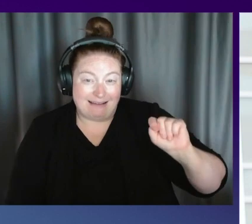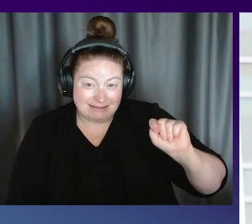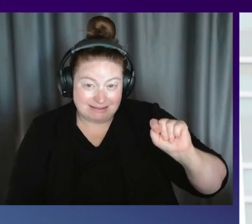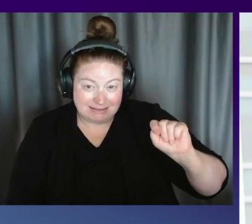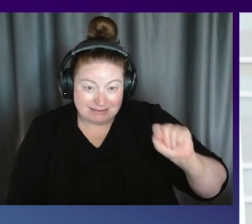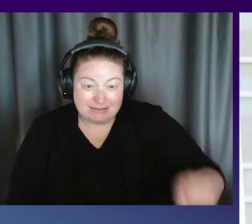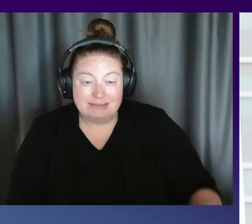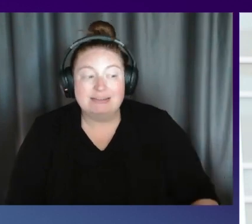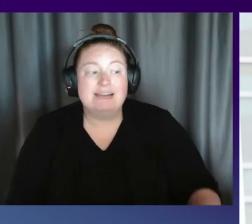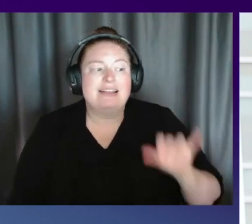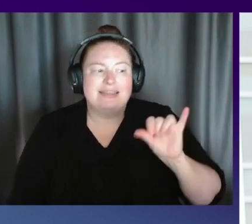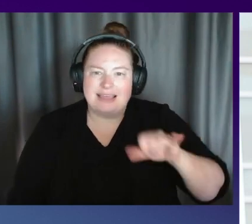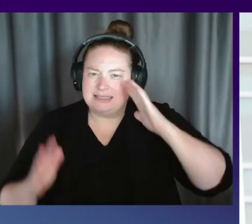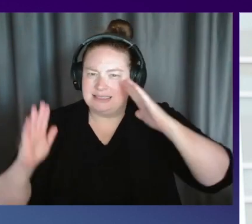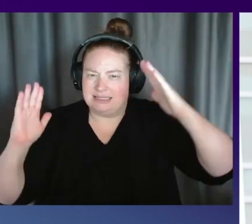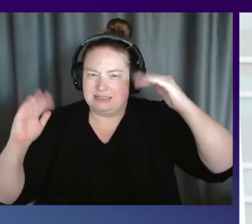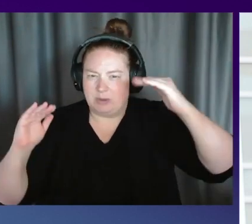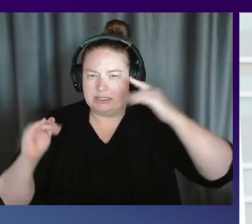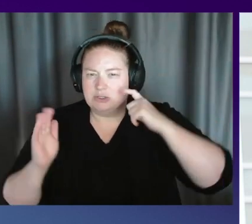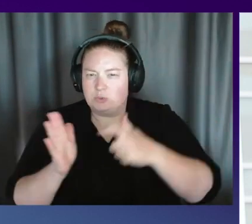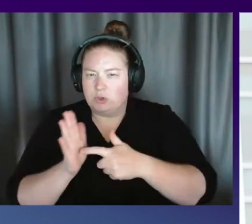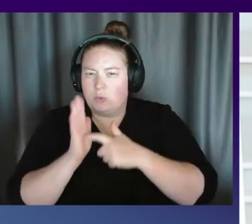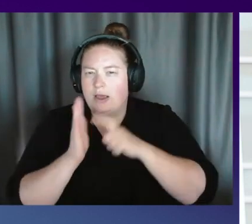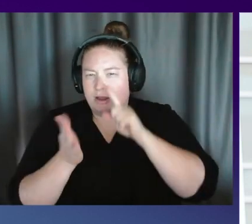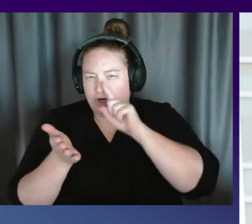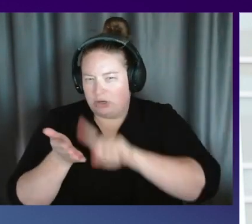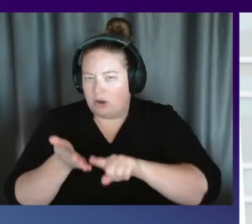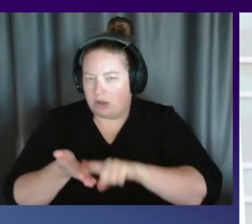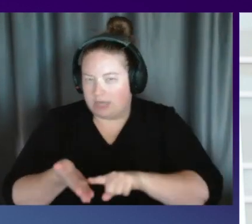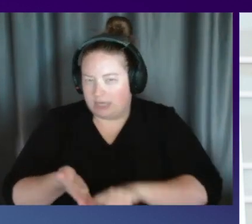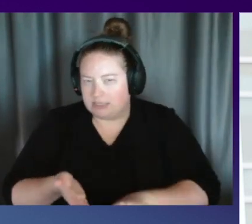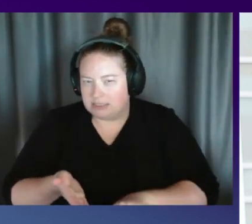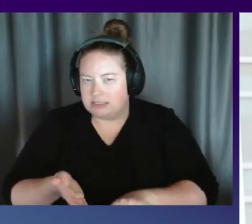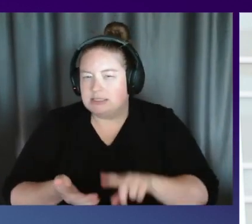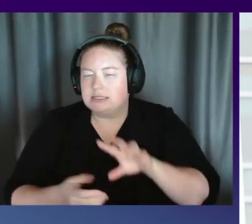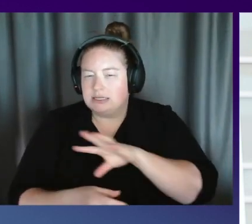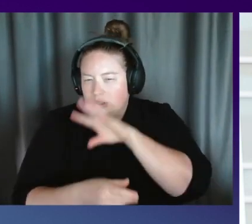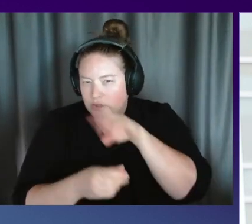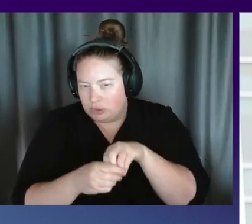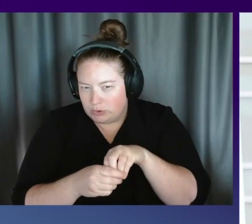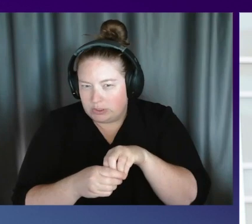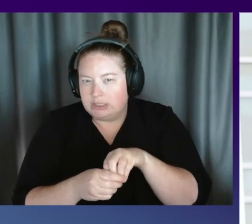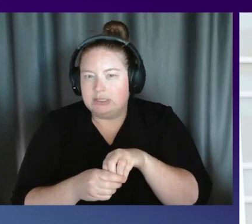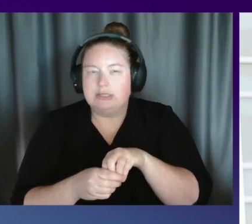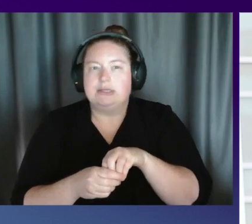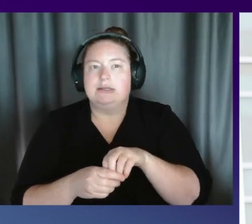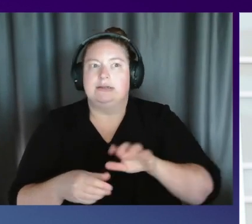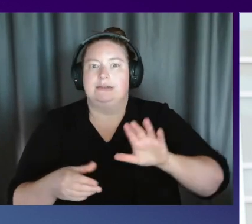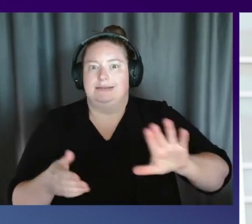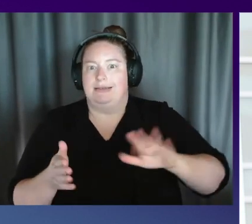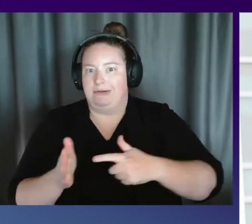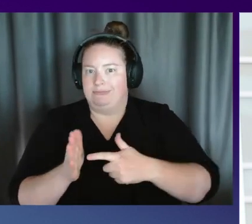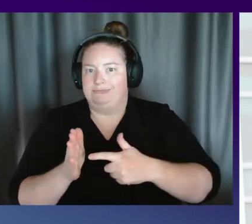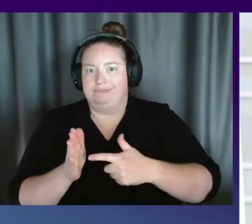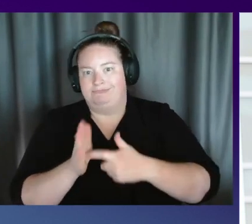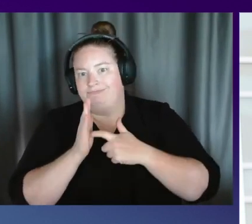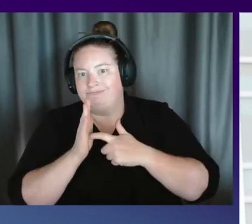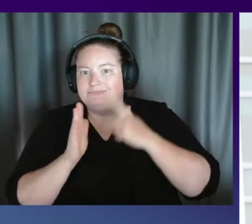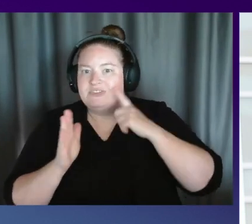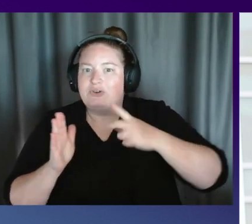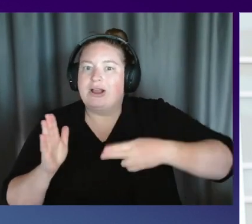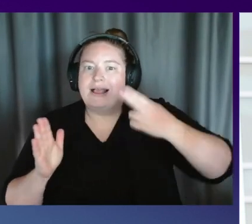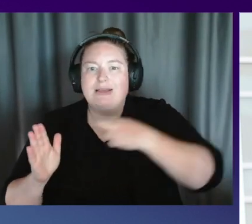is expected also to require audits as a part of, you know, its requirement for higher risk use